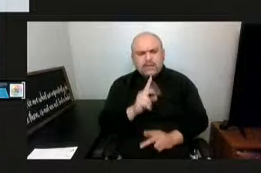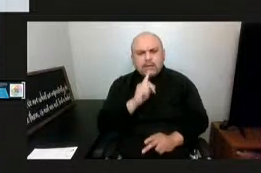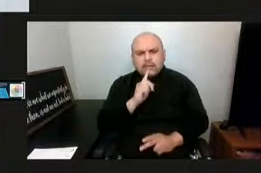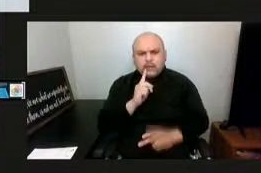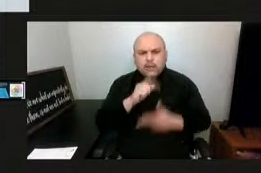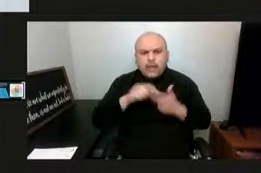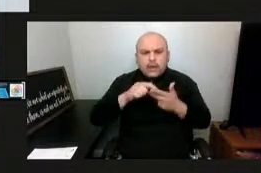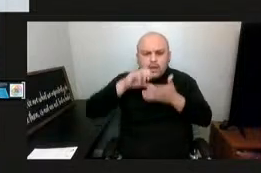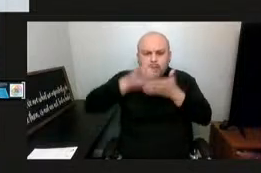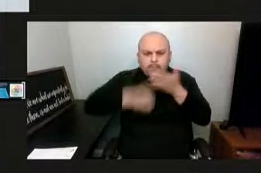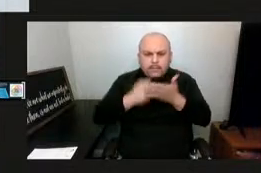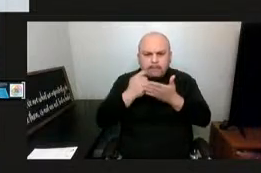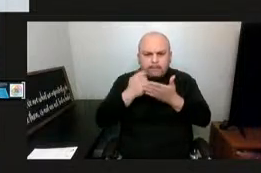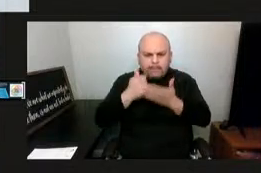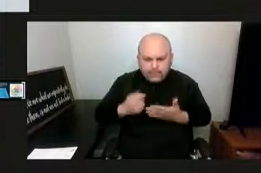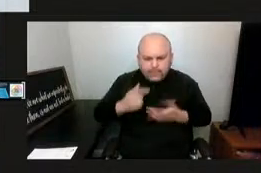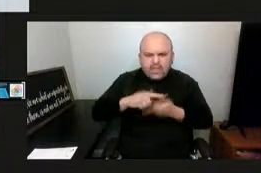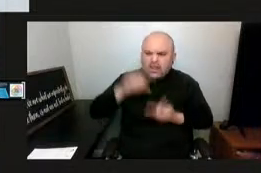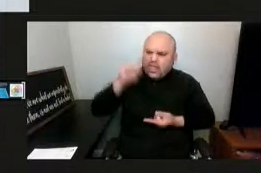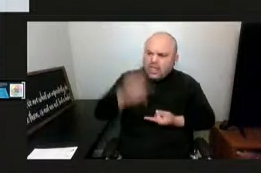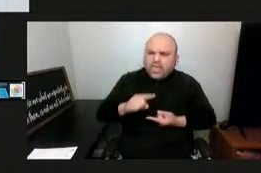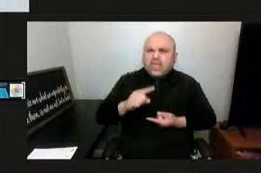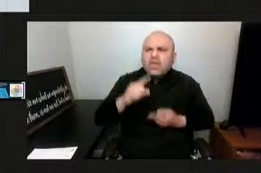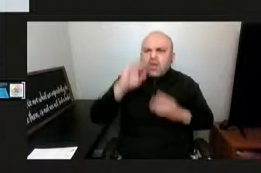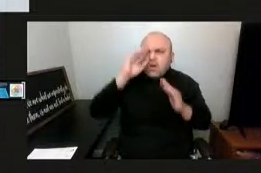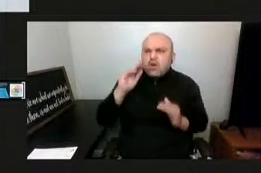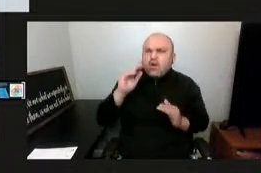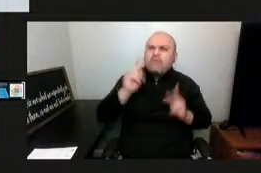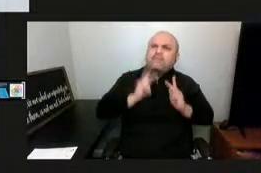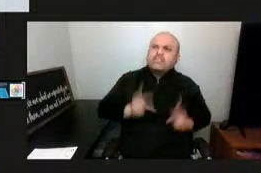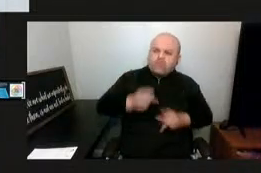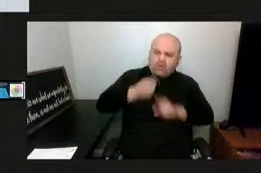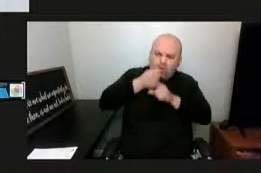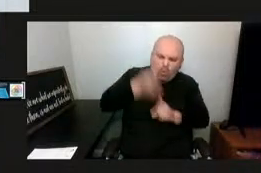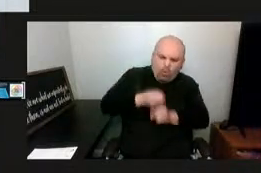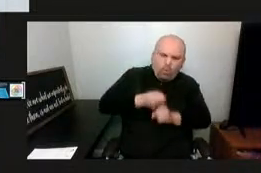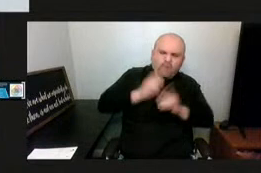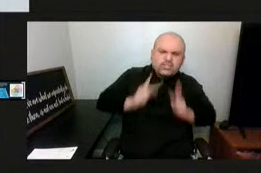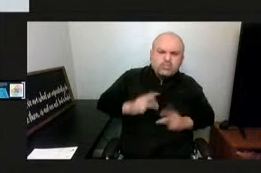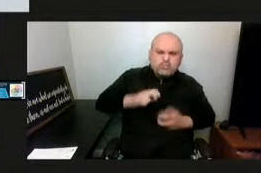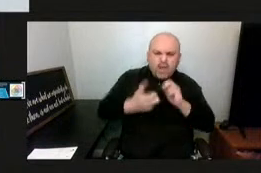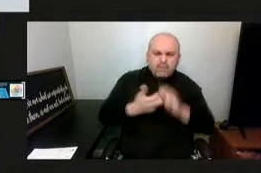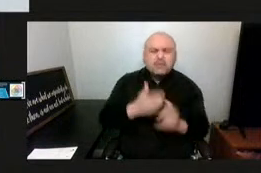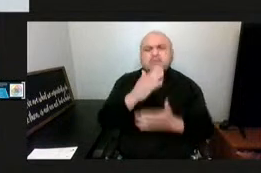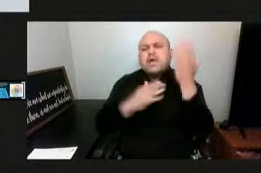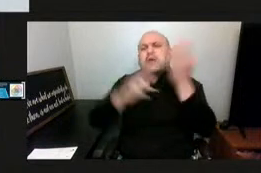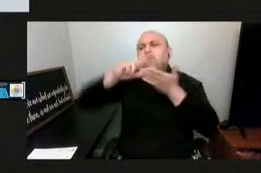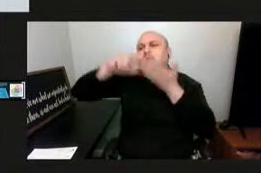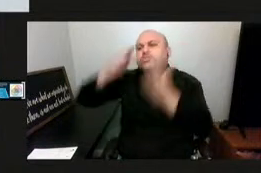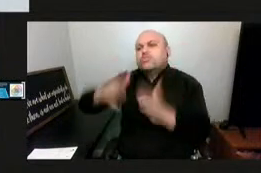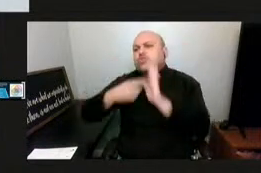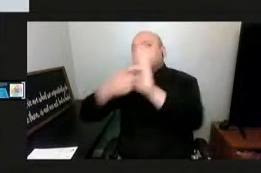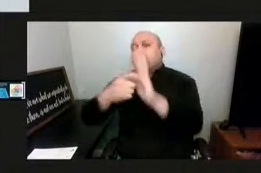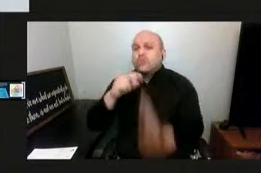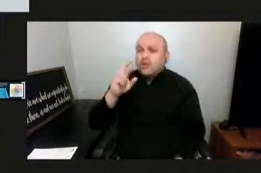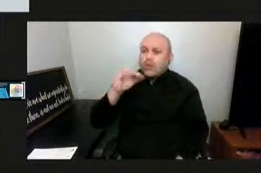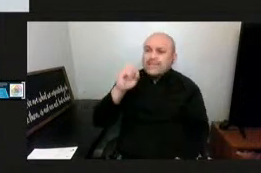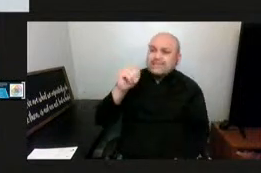outcomes in a host of physical health problems. In fact, some research suggests that racism itself is a